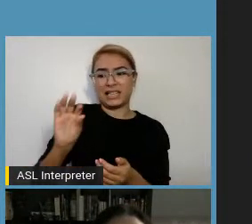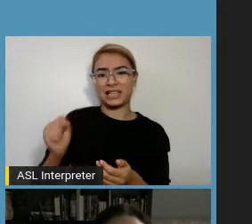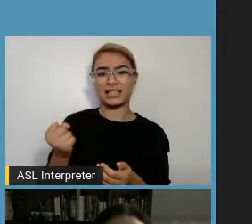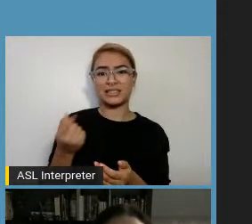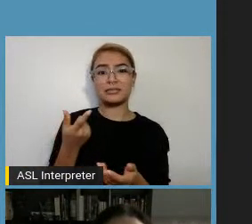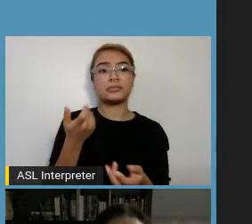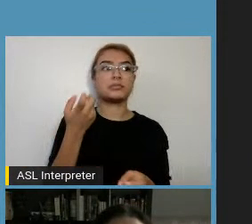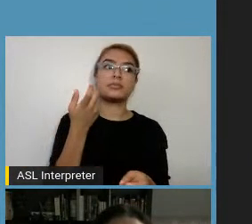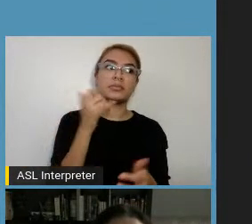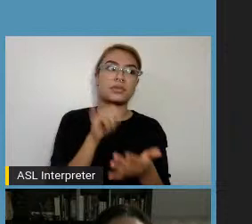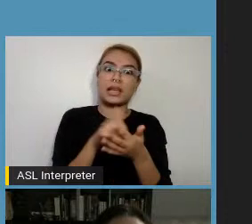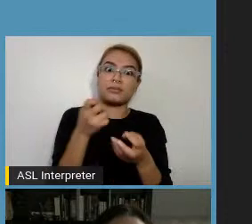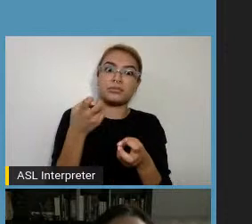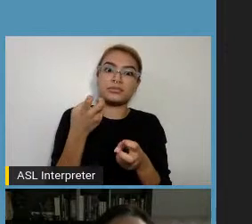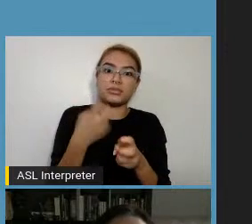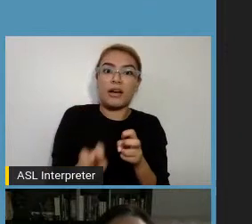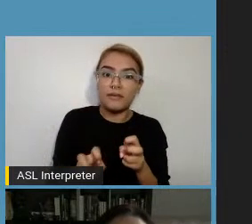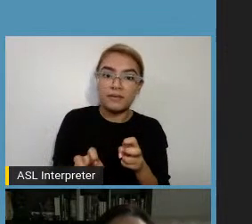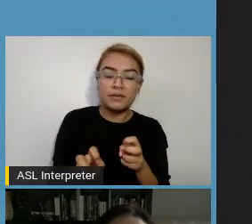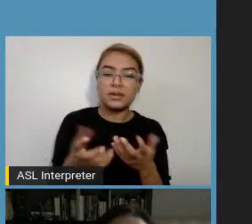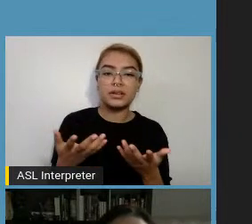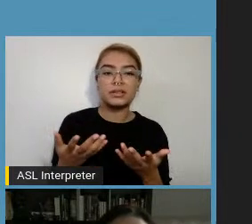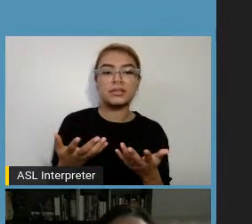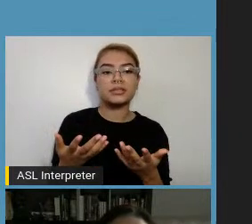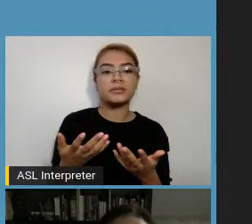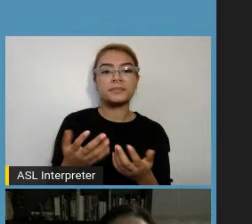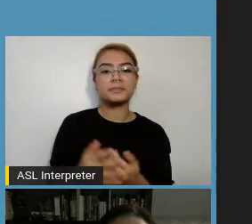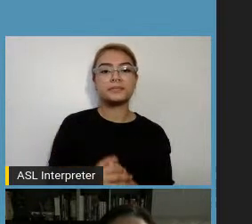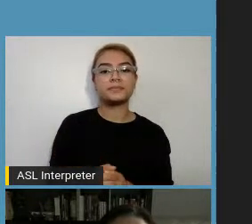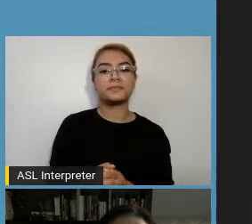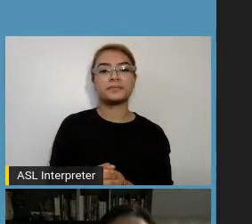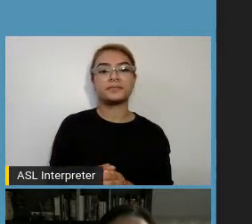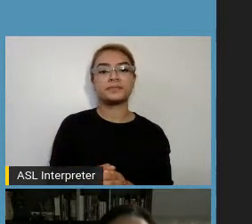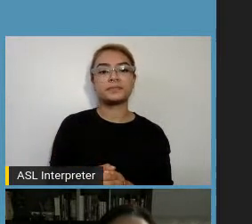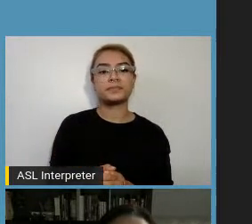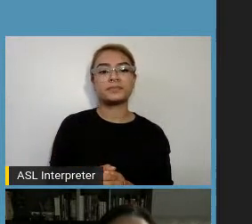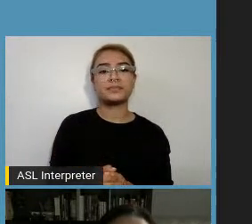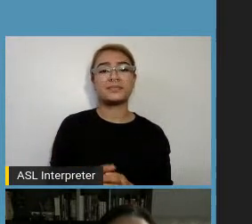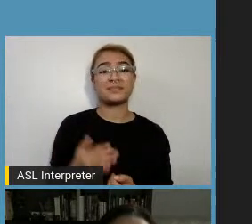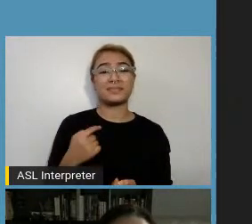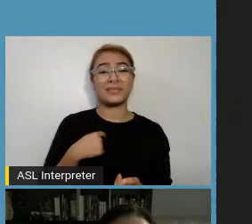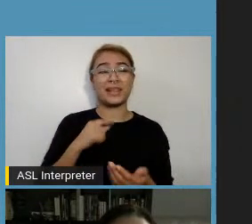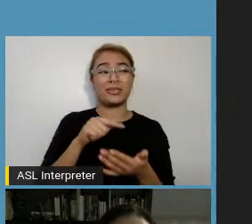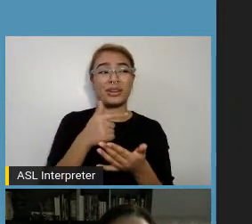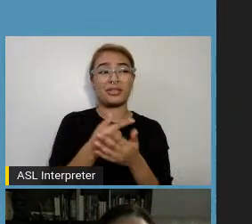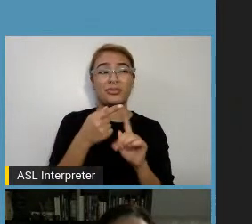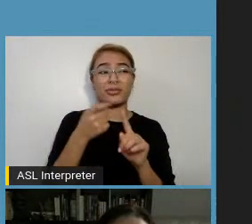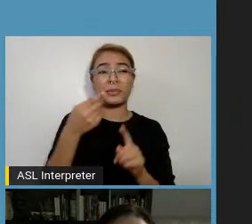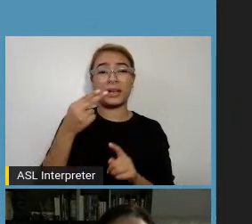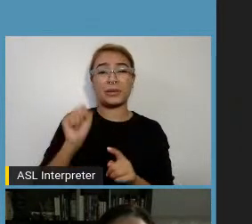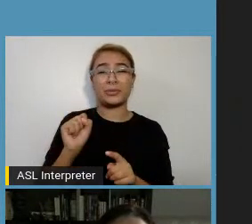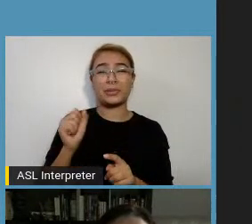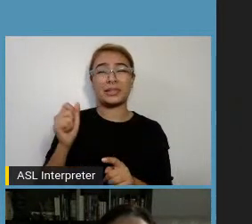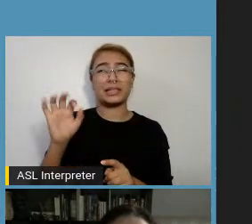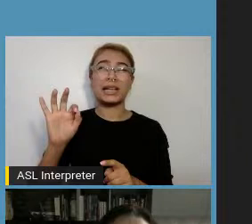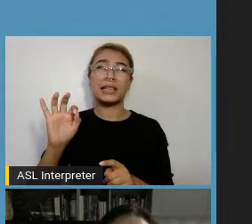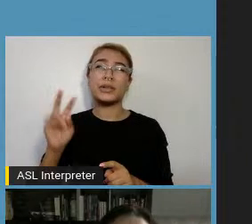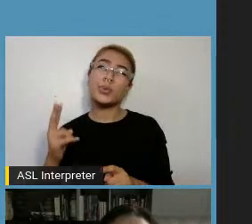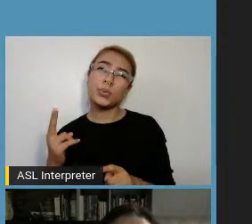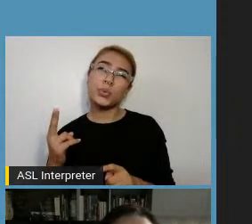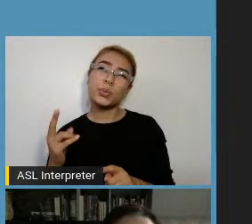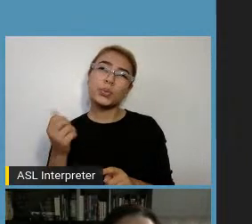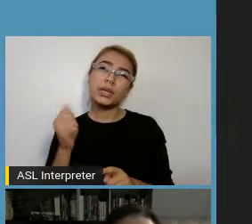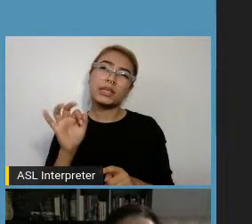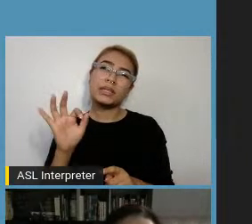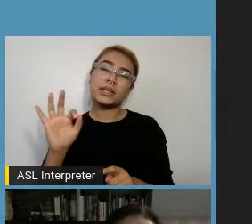that would have been a really hard thing to do. There, I think I graduated from high school in 92. I